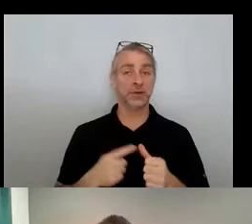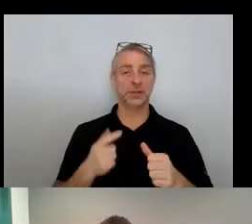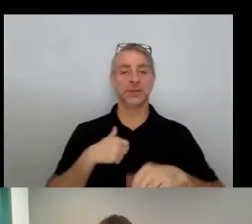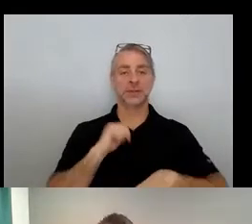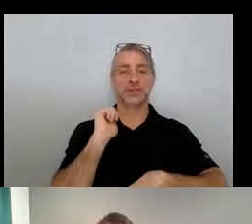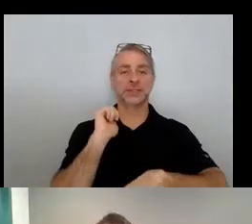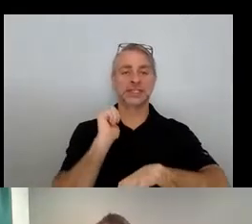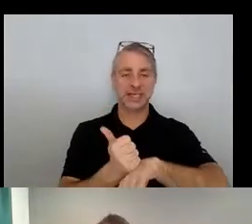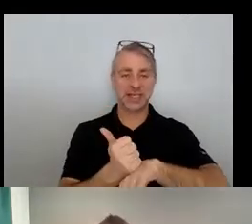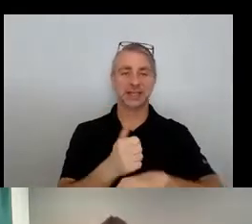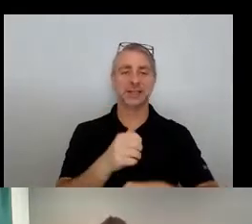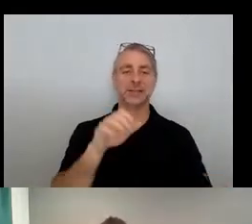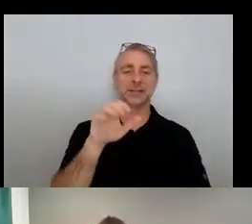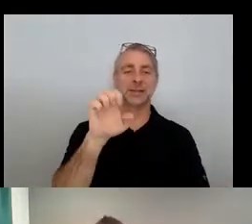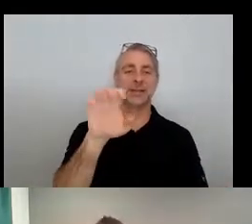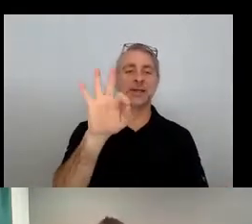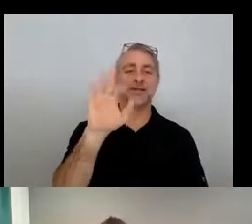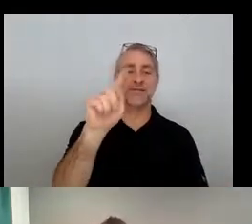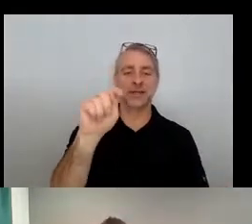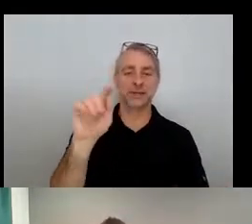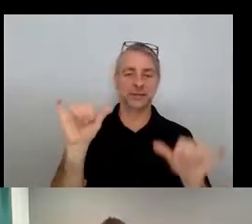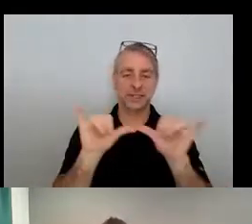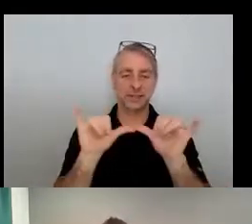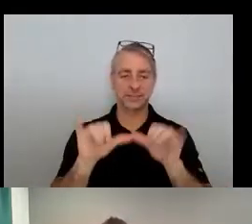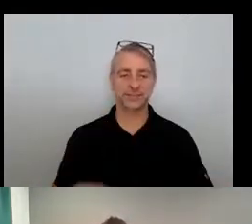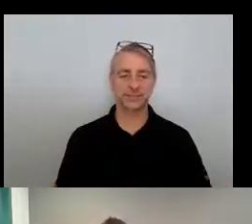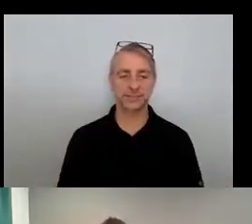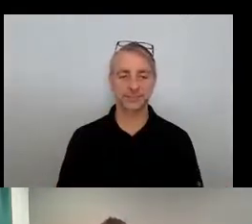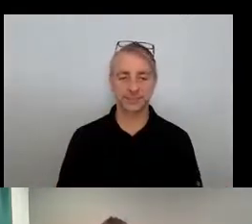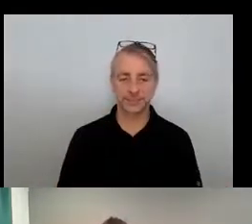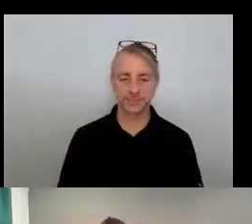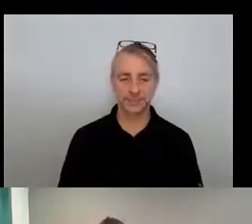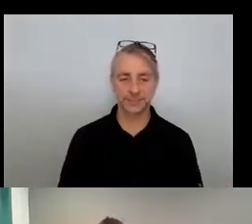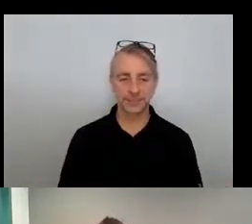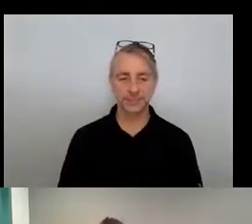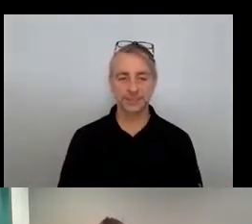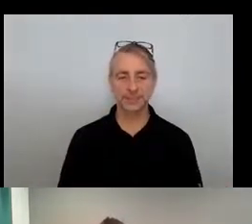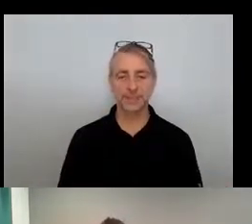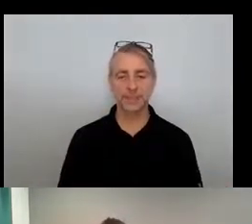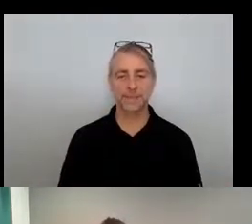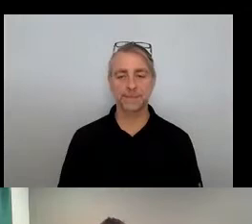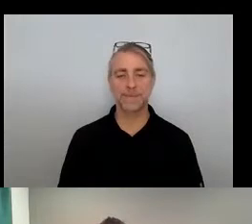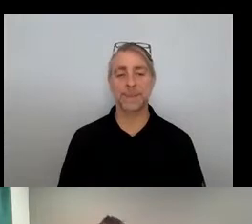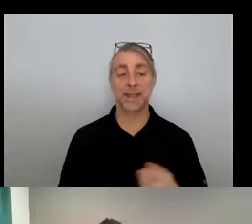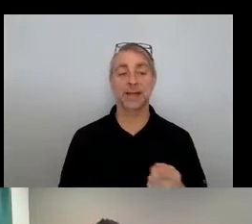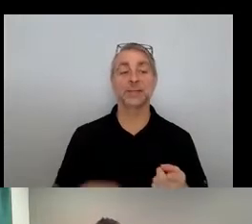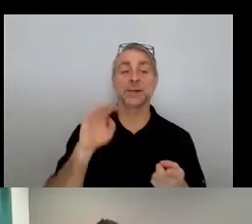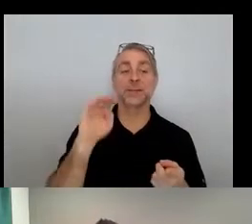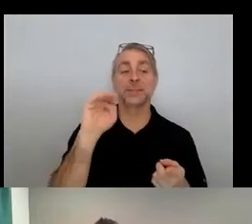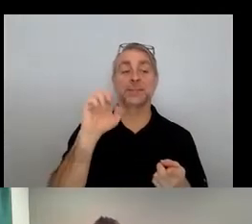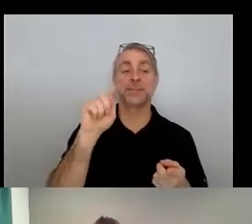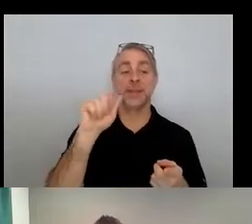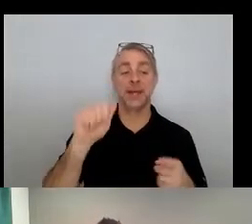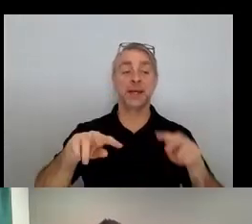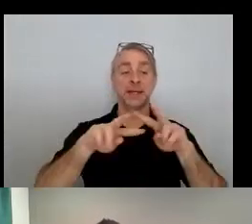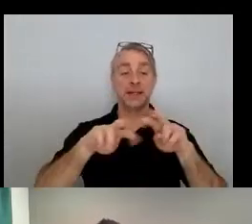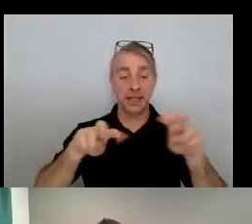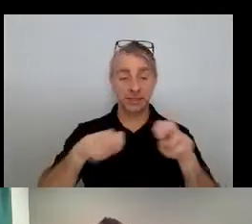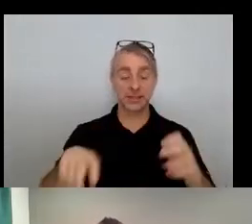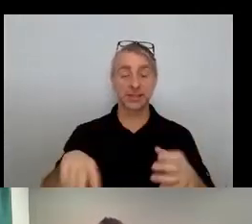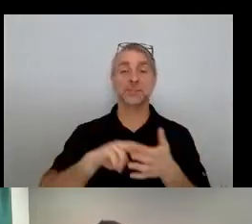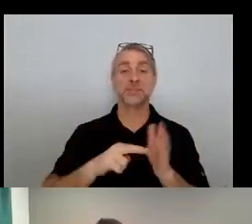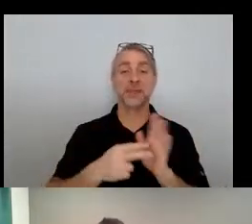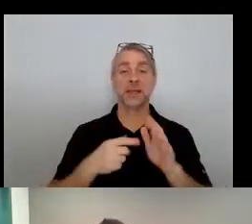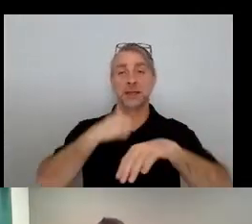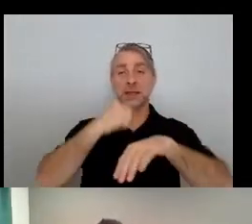And so that's the expression here that we're using in a meta-analysis, and it's a quantitative expression